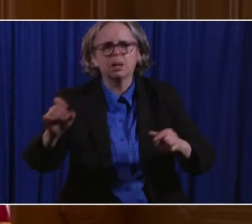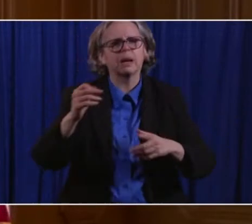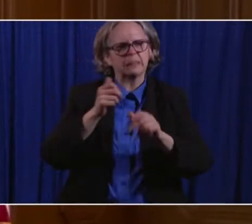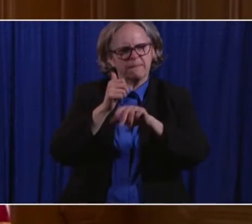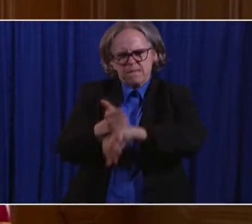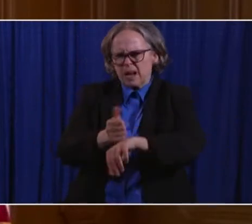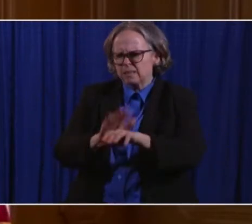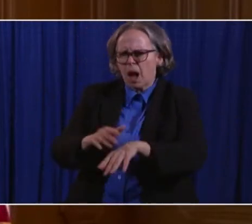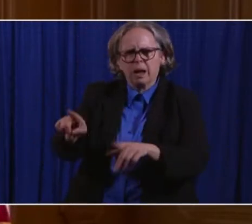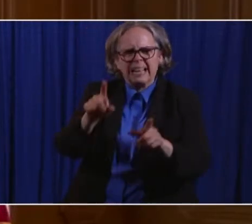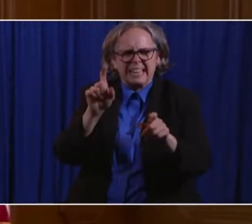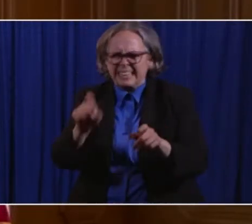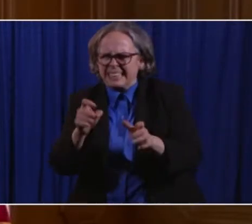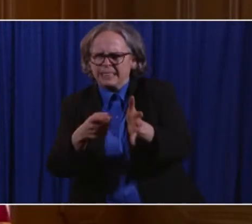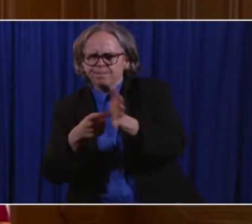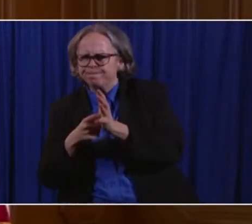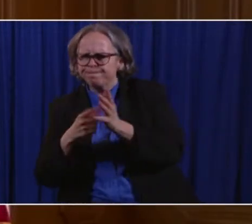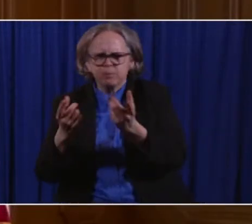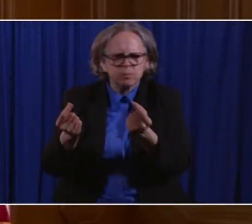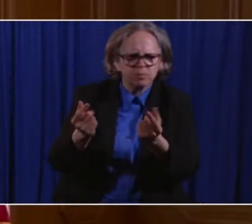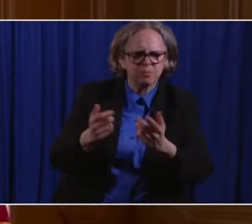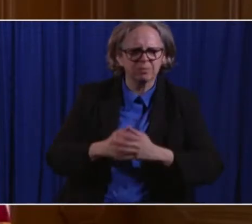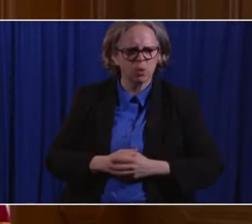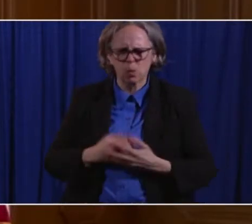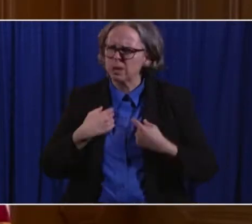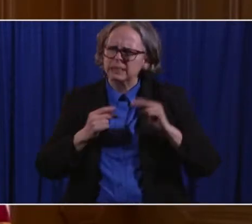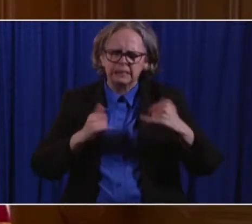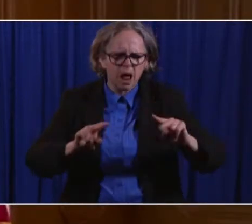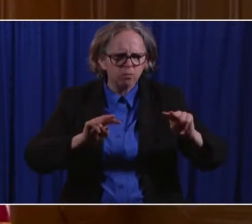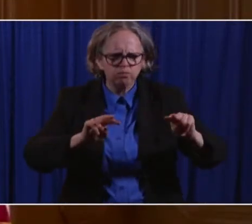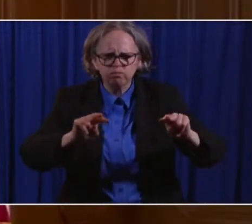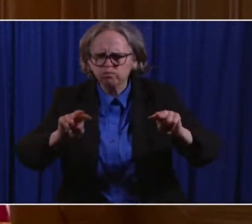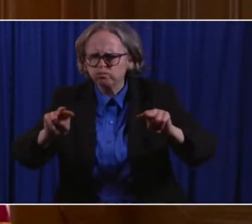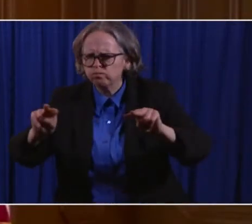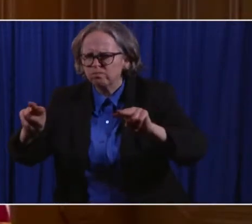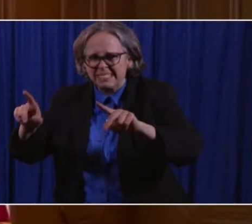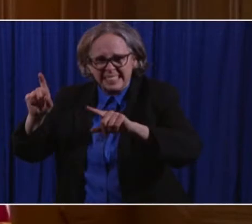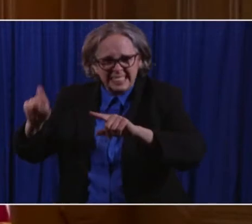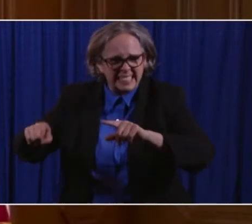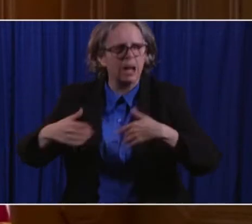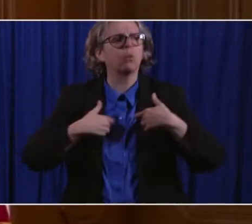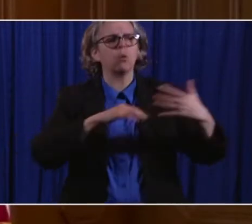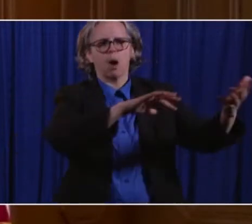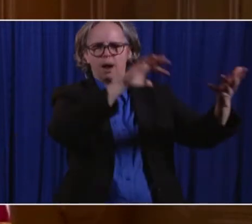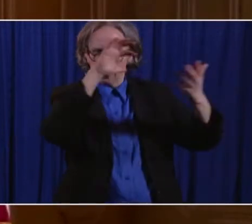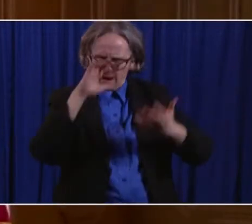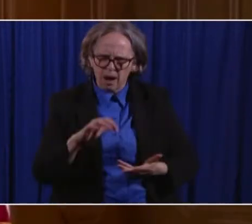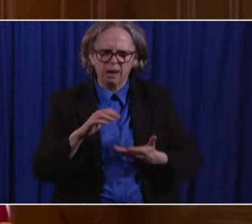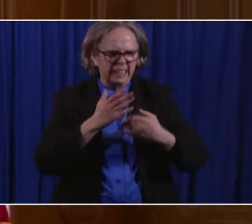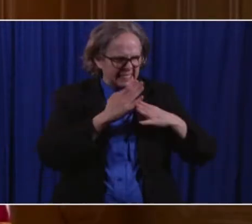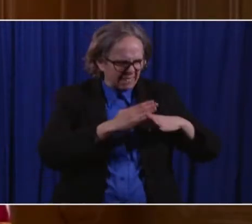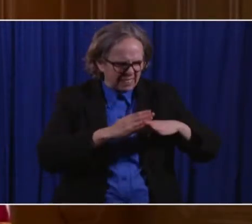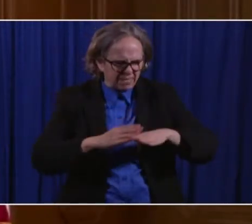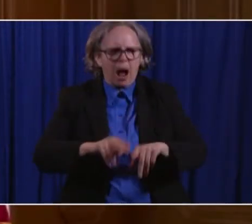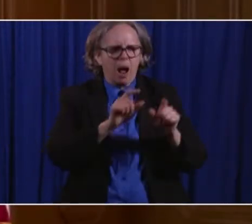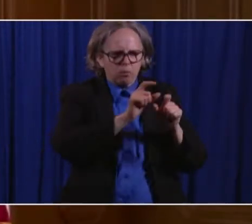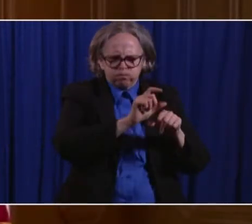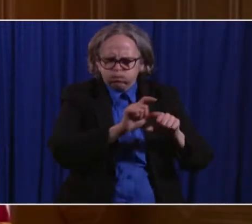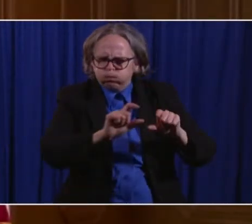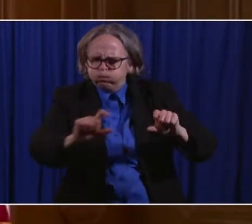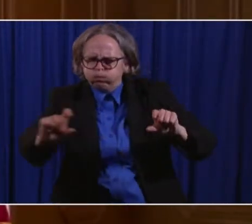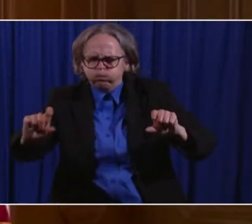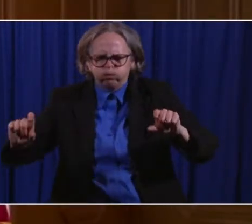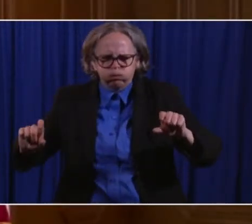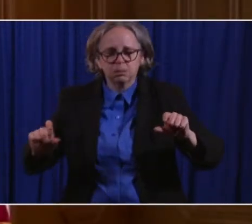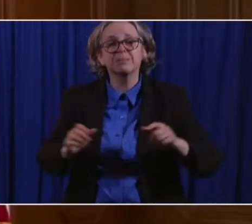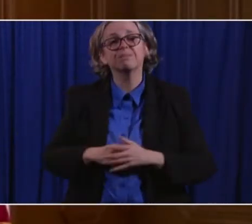us. Then we make the allocation, basically shipping orders back to the federal government, go back on Thursday.